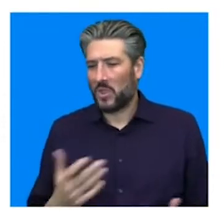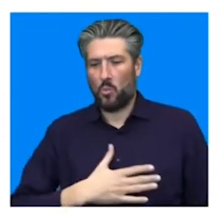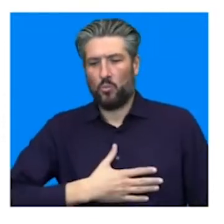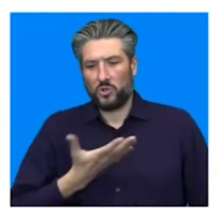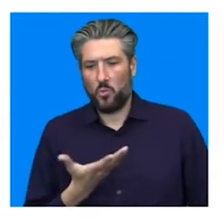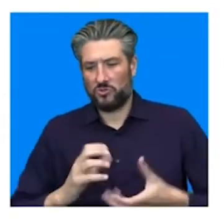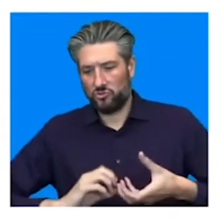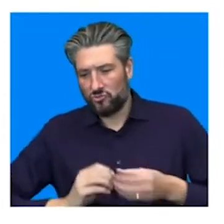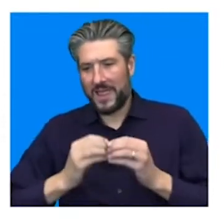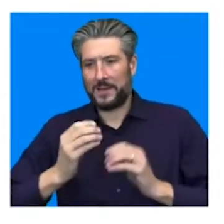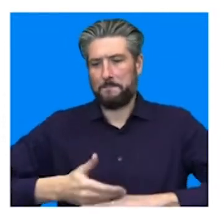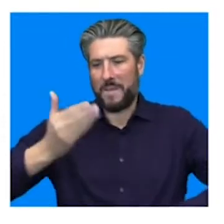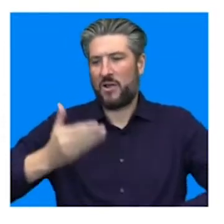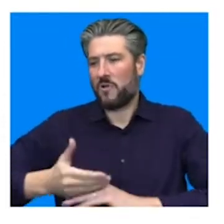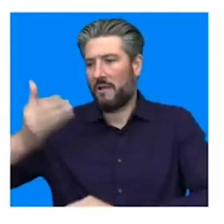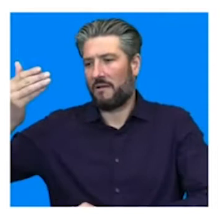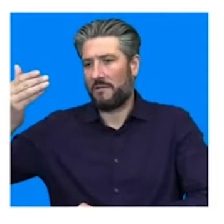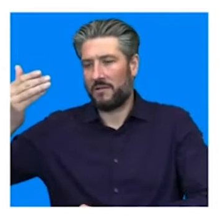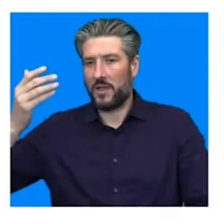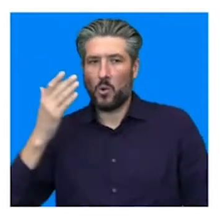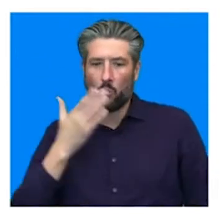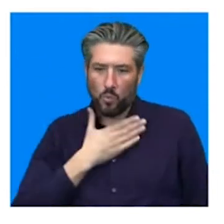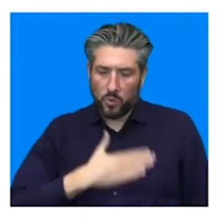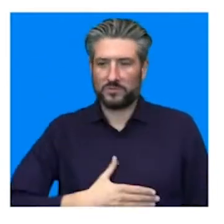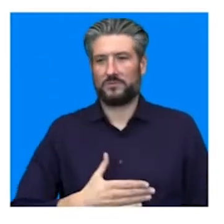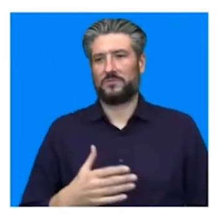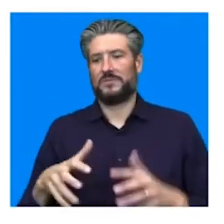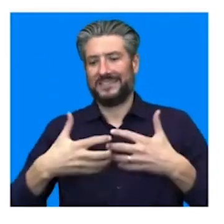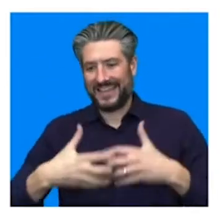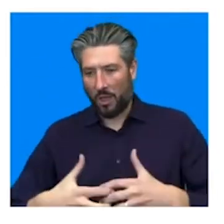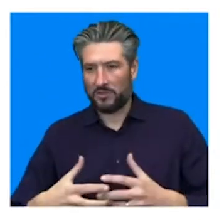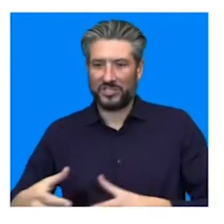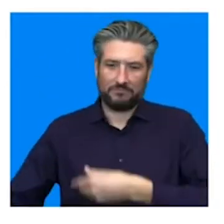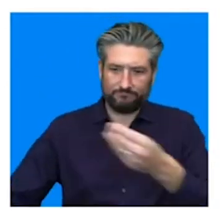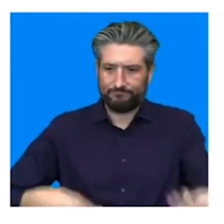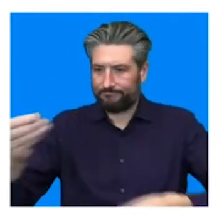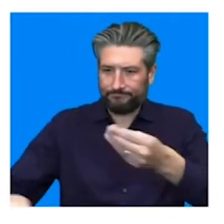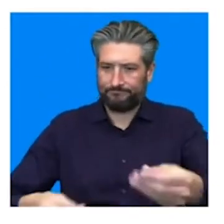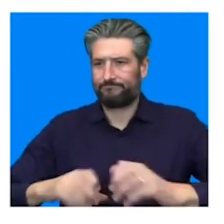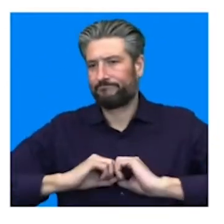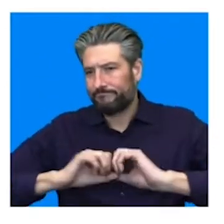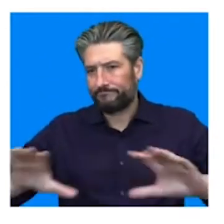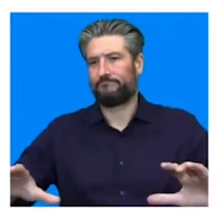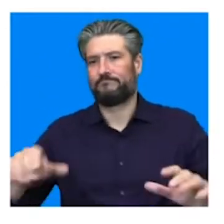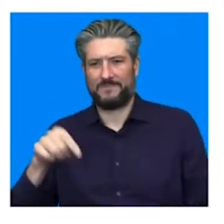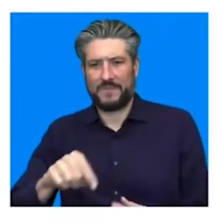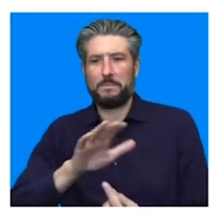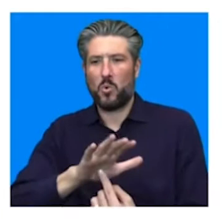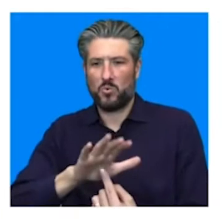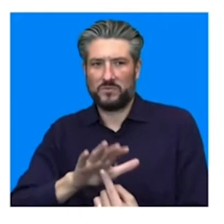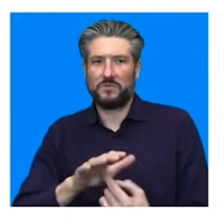to getting this technology in the hands of people. So, and that's maybe the main thing